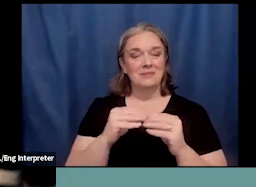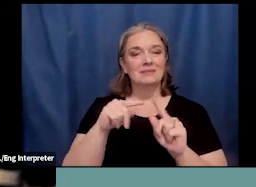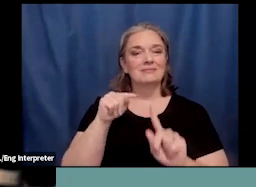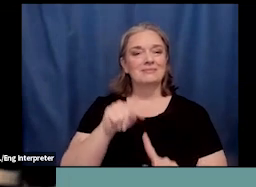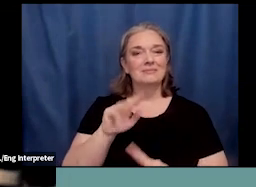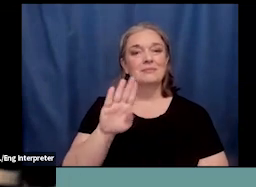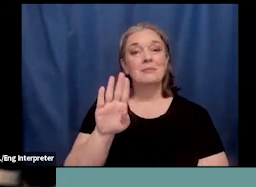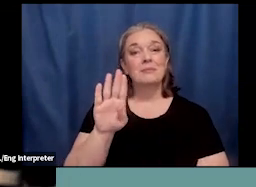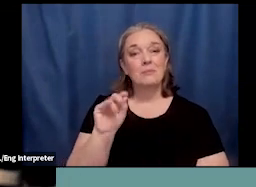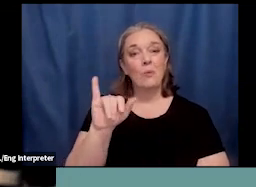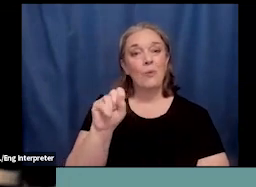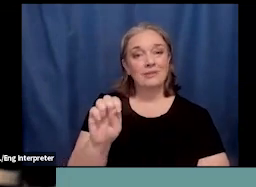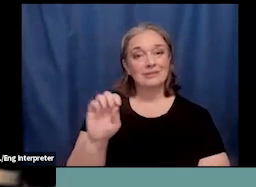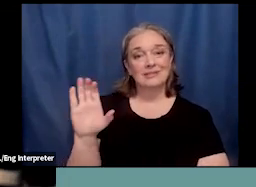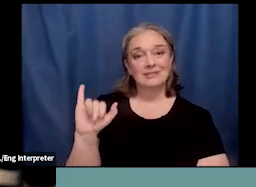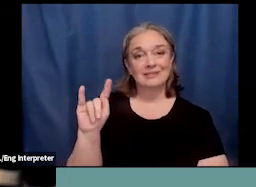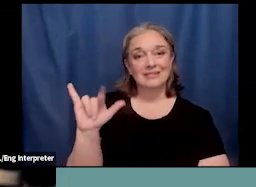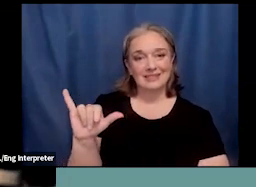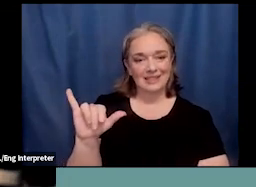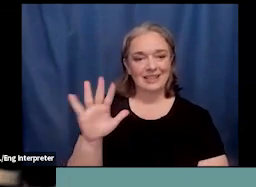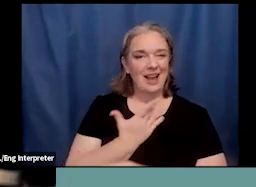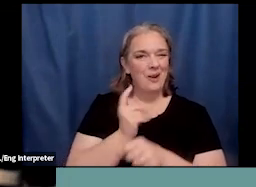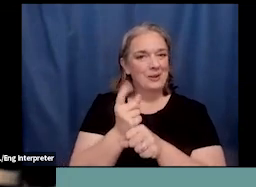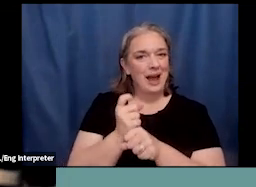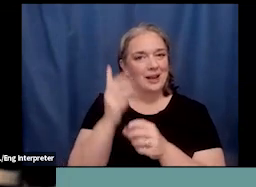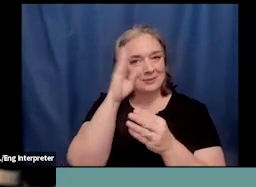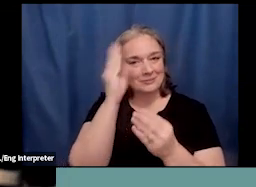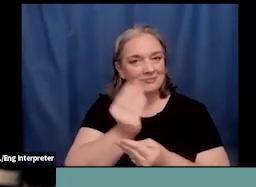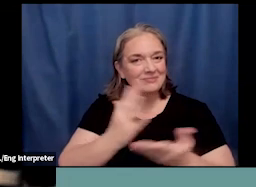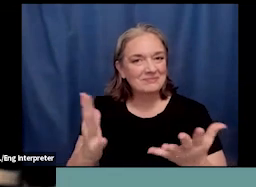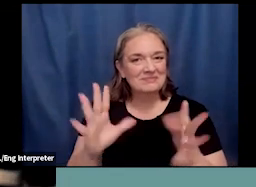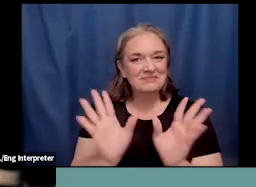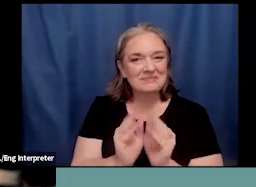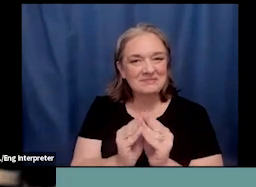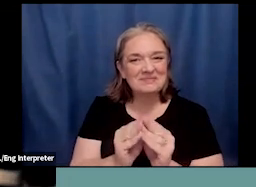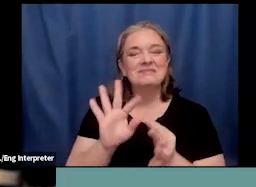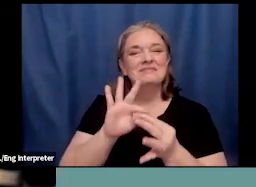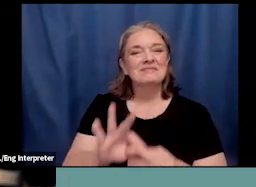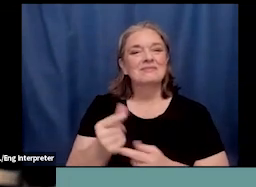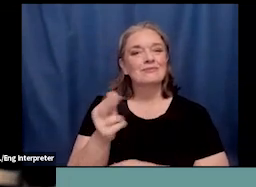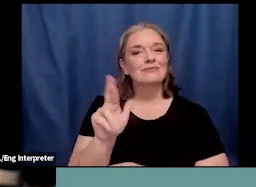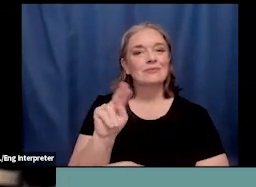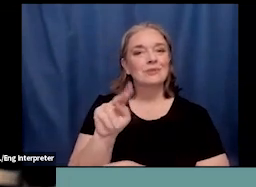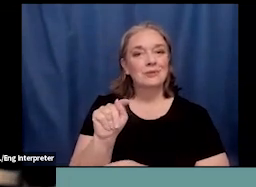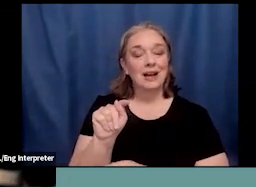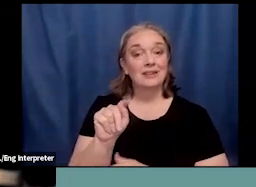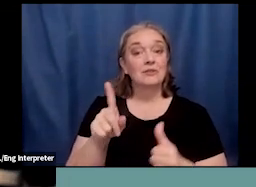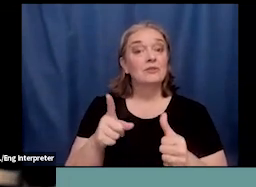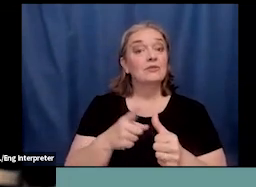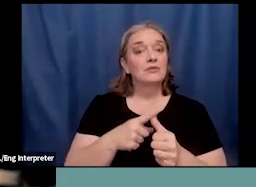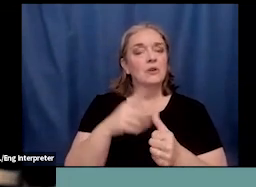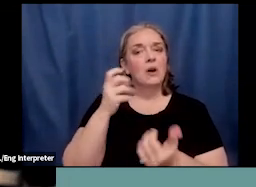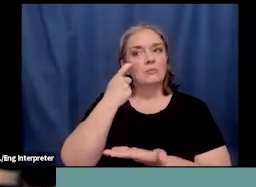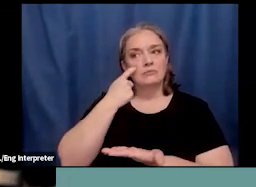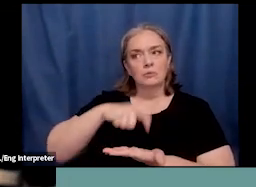History's annual grant information session. Before we get started, I want to take a moment to